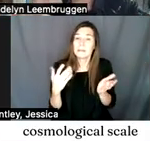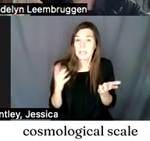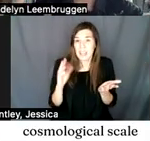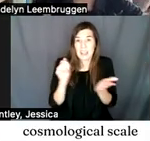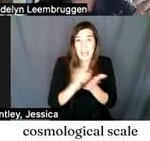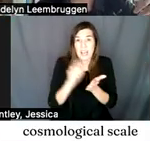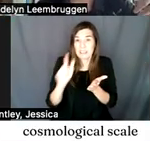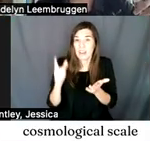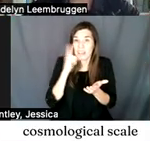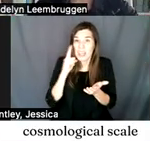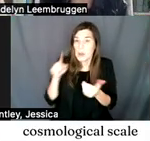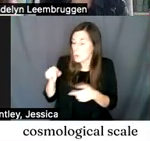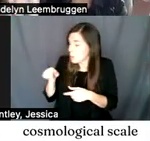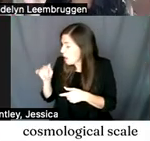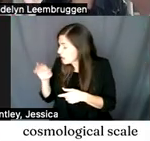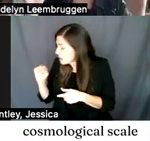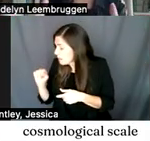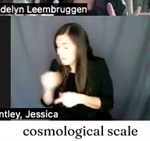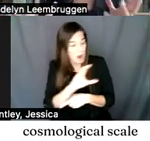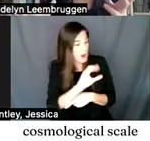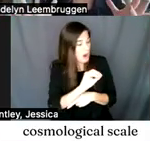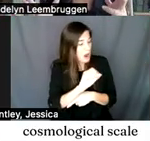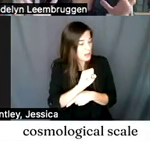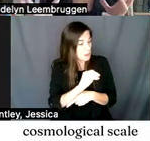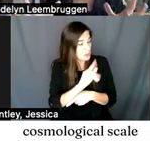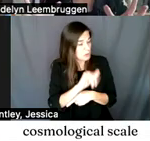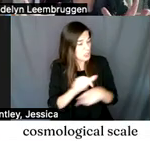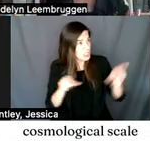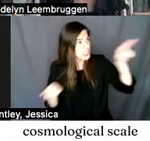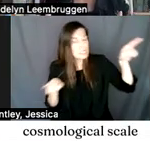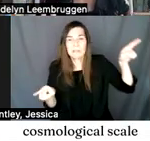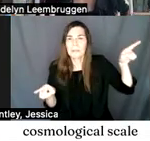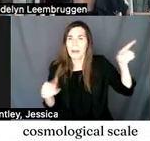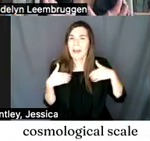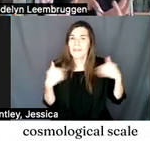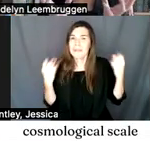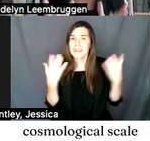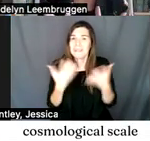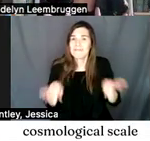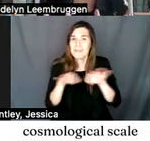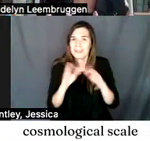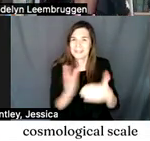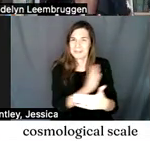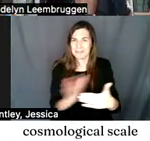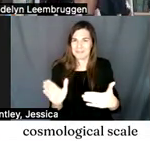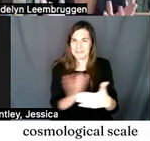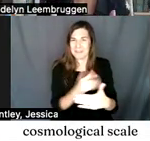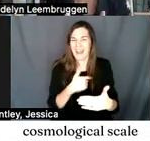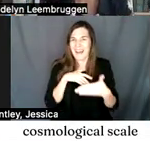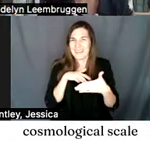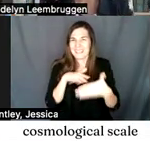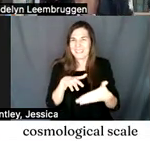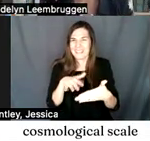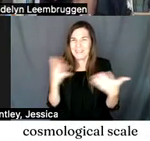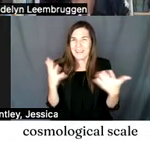is quantum or cosmology, but there's a lot of really important stuff in between. And that's what I study. I call it the physics